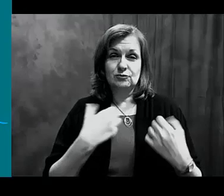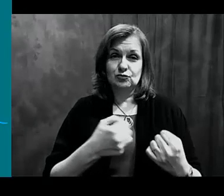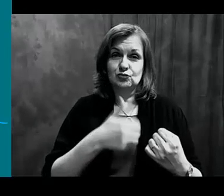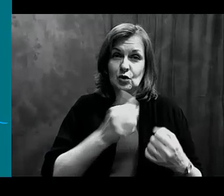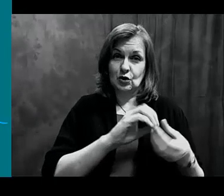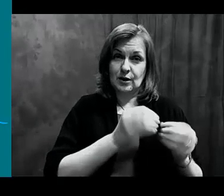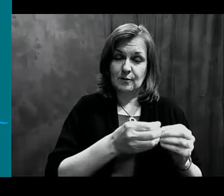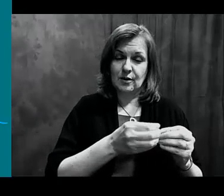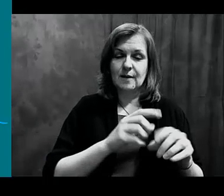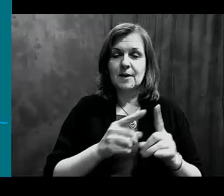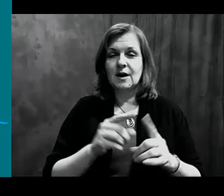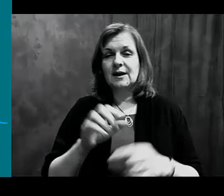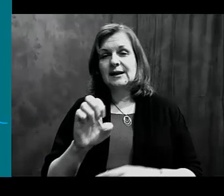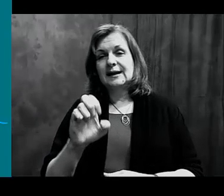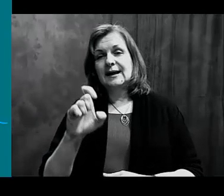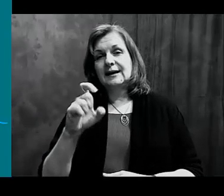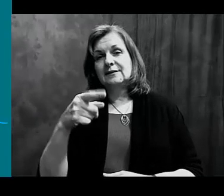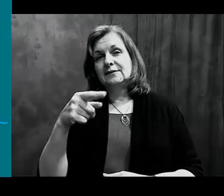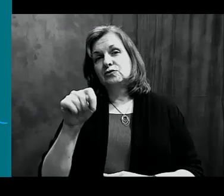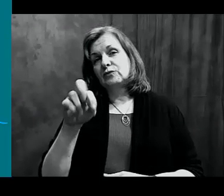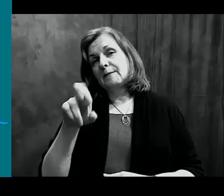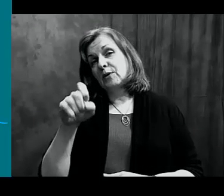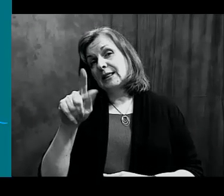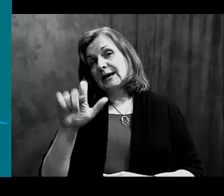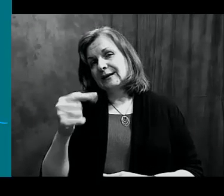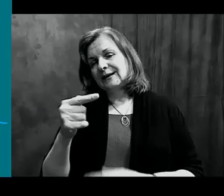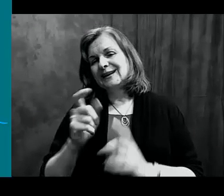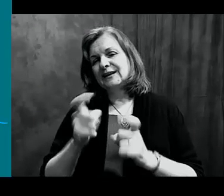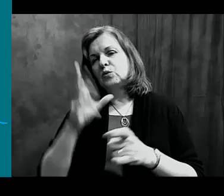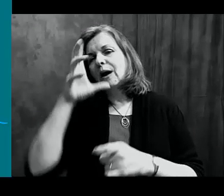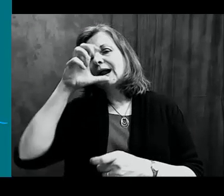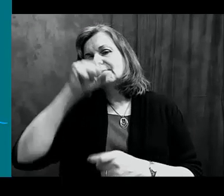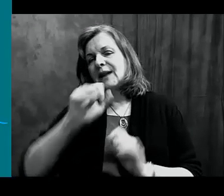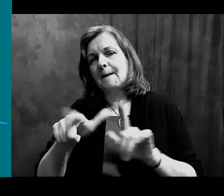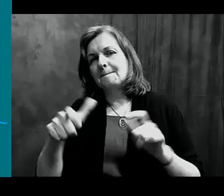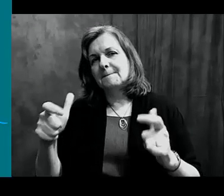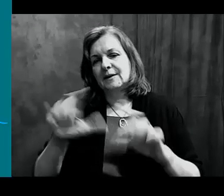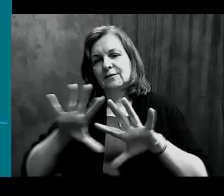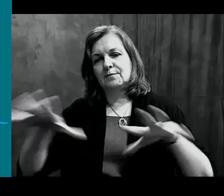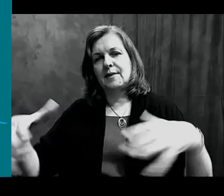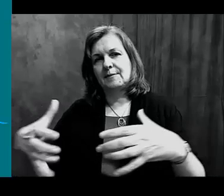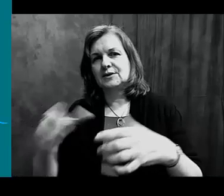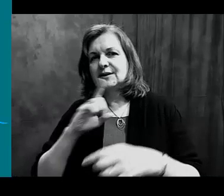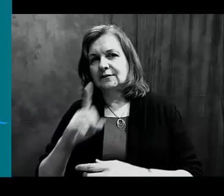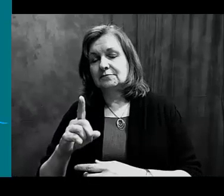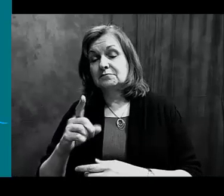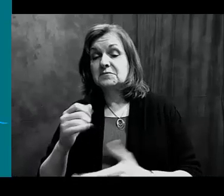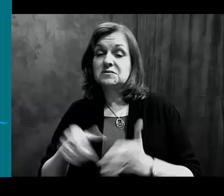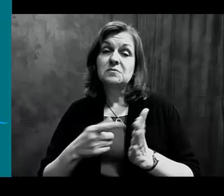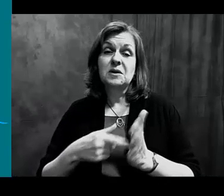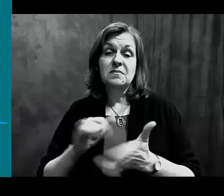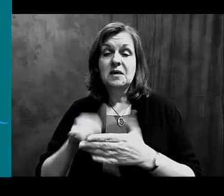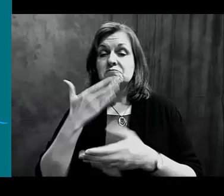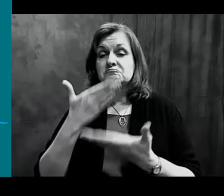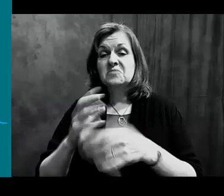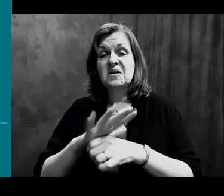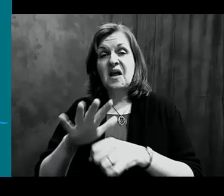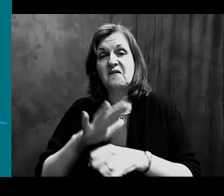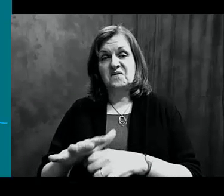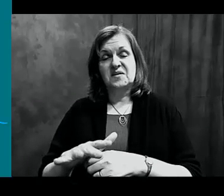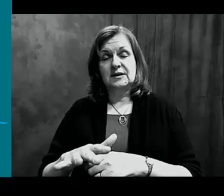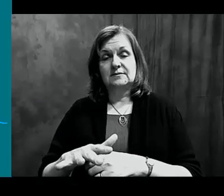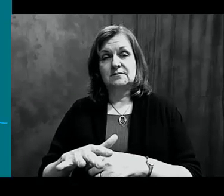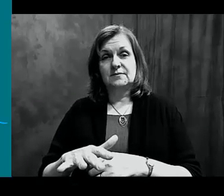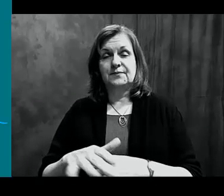stronger number. Subsampling, extrapolating is going to give you an estimate of the population. Sometimes that's good